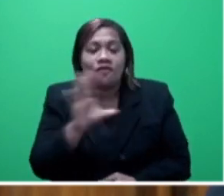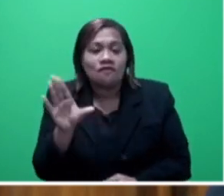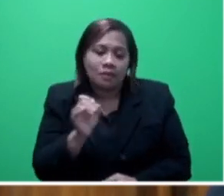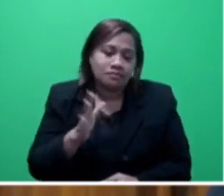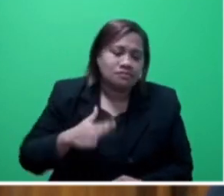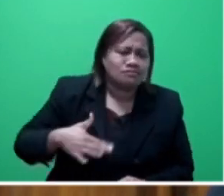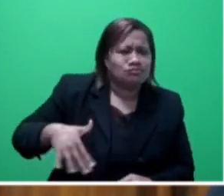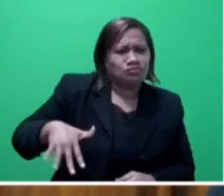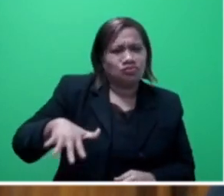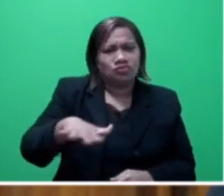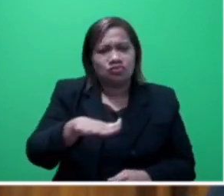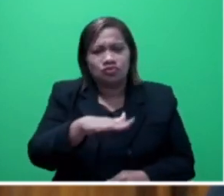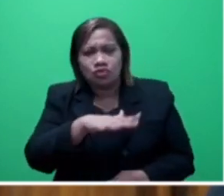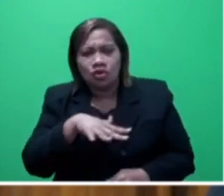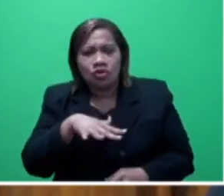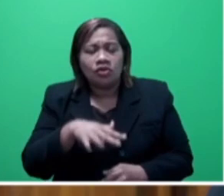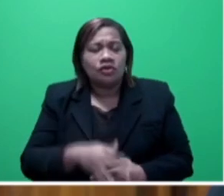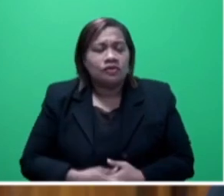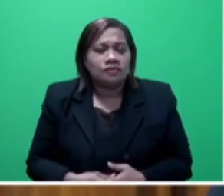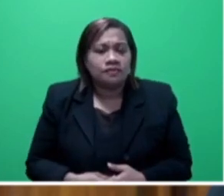the